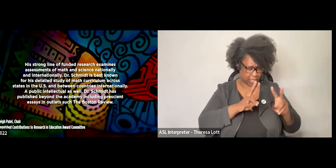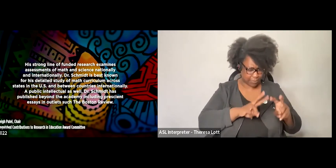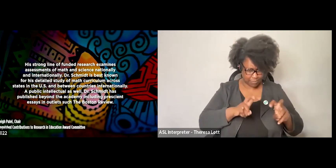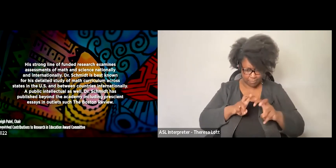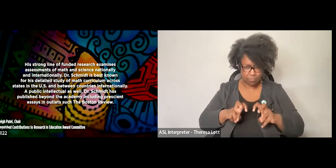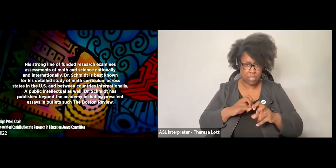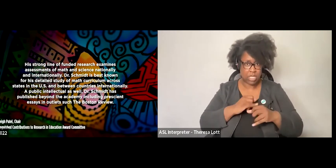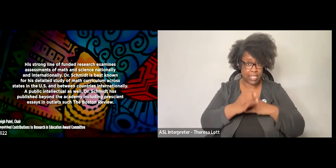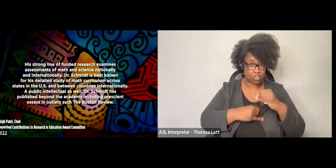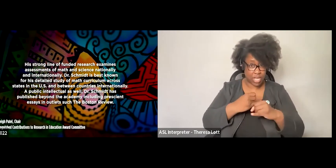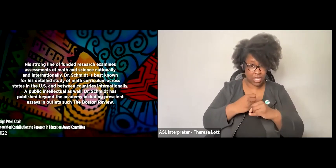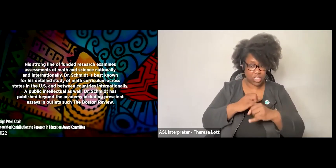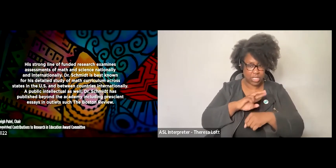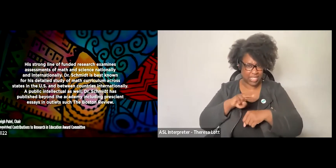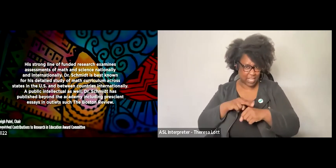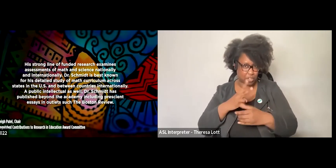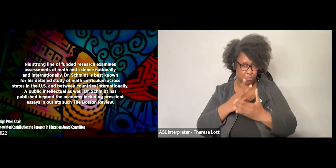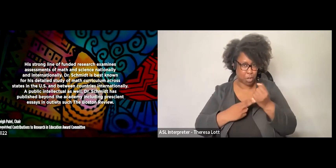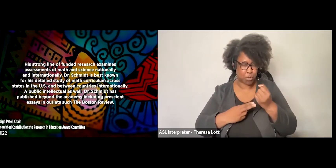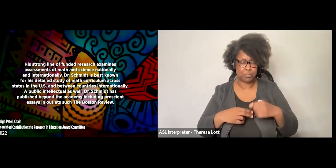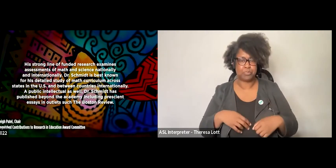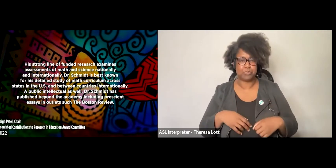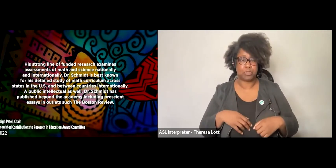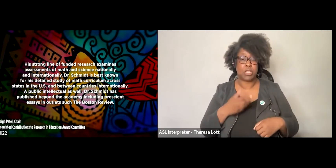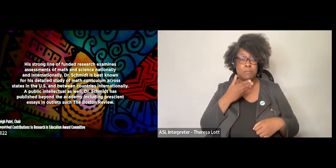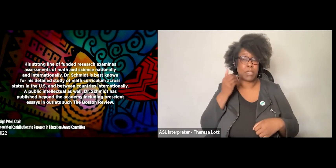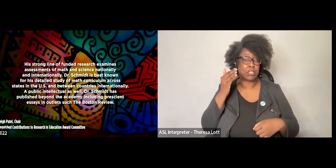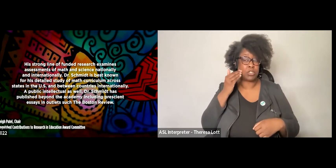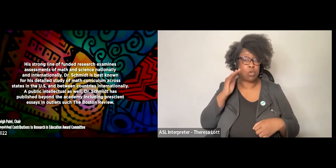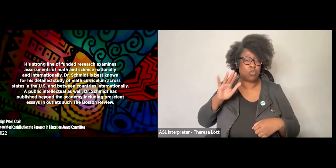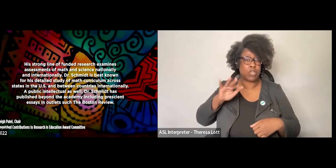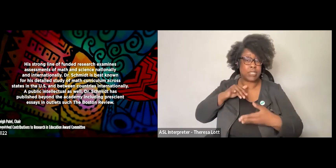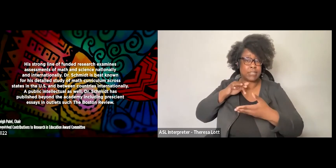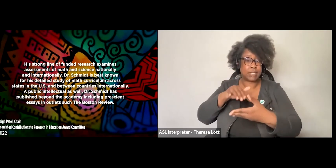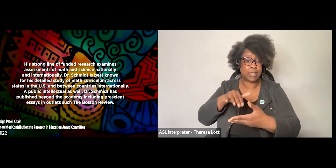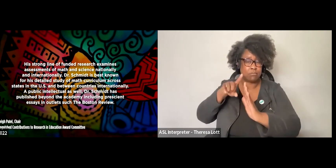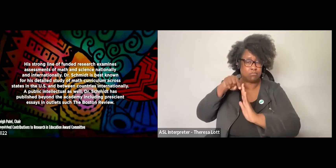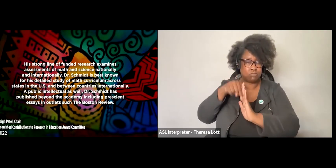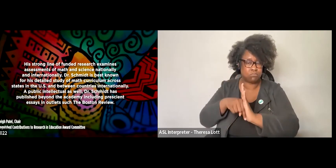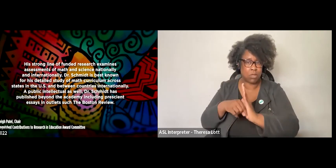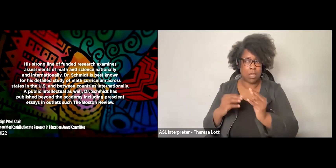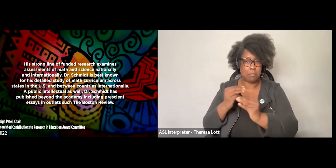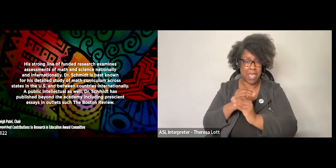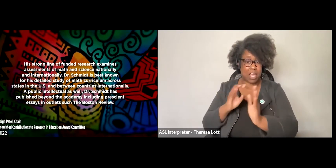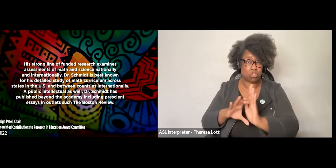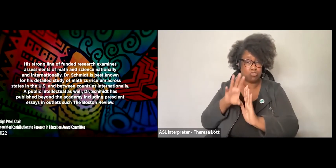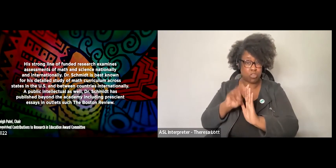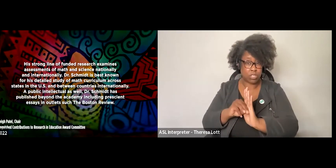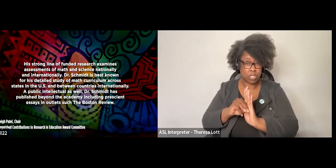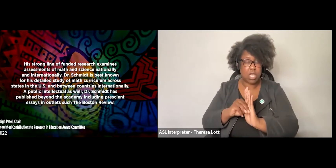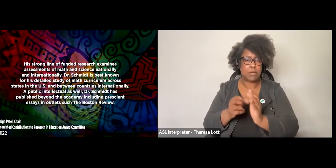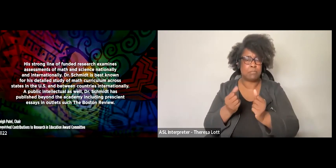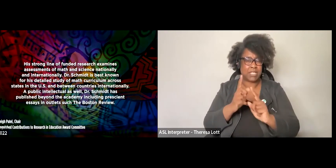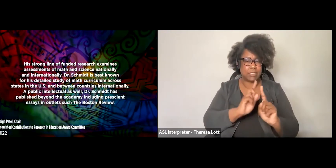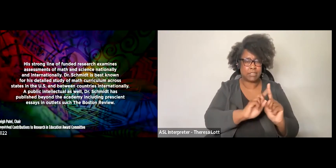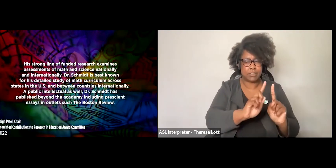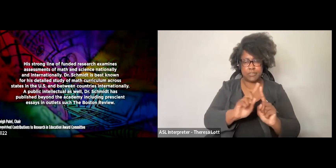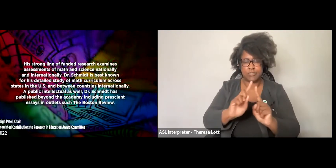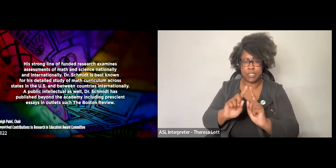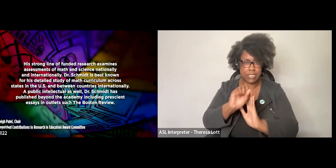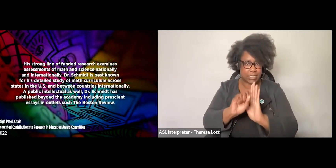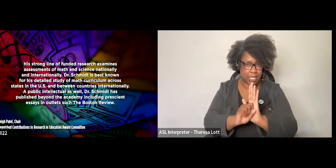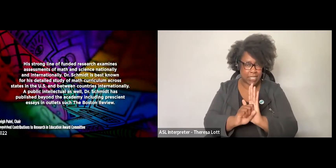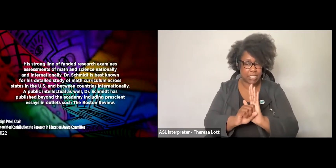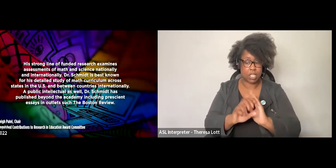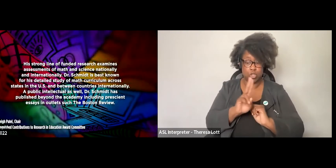internationally. Dr. Schmidt is best known for his detailed study of math curriculum across states in the U.S. and between countries